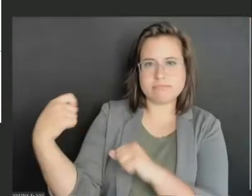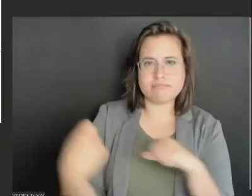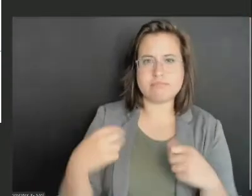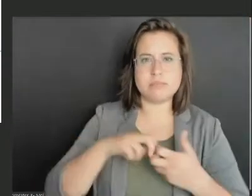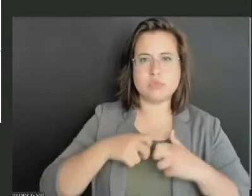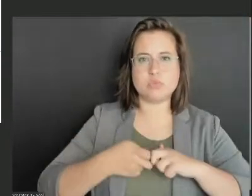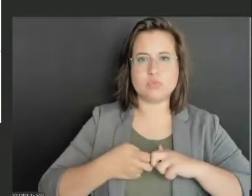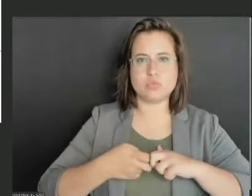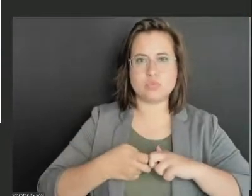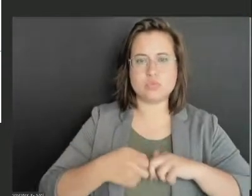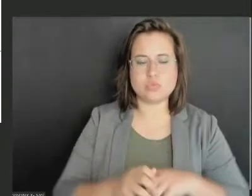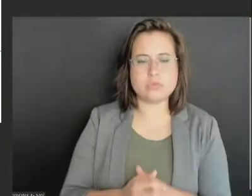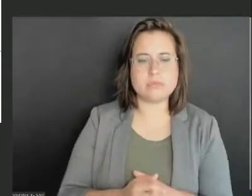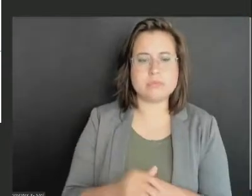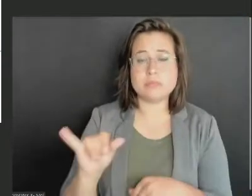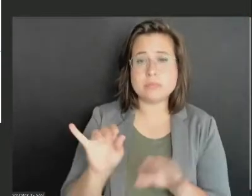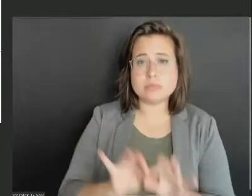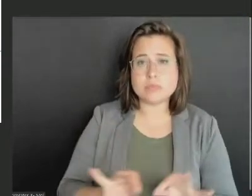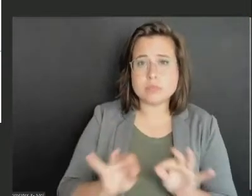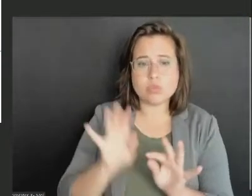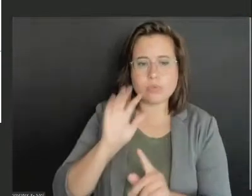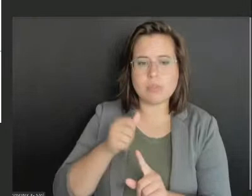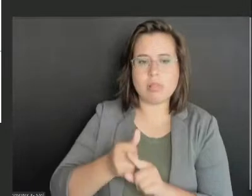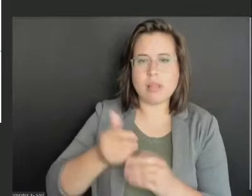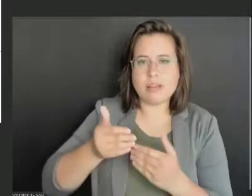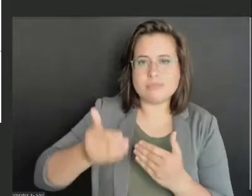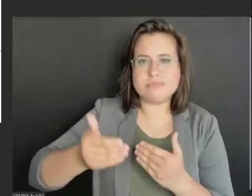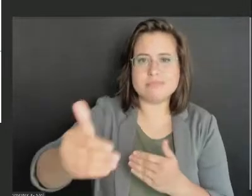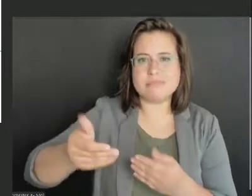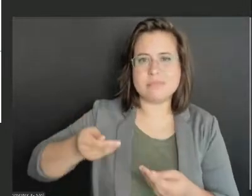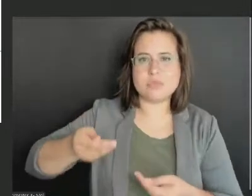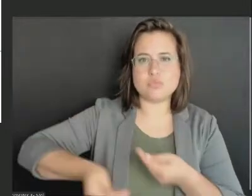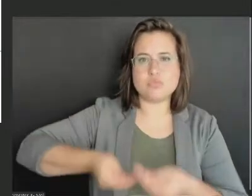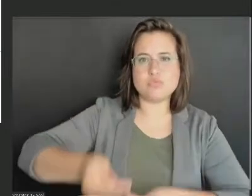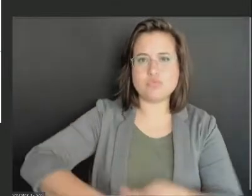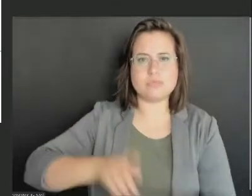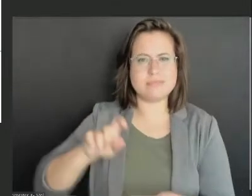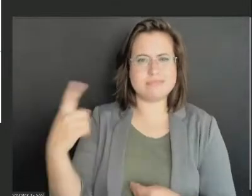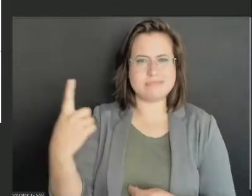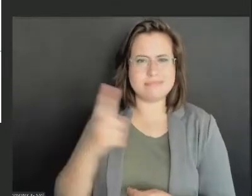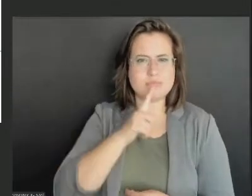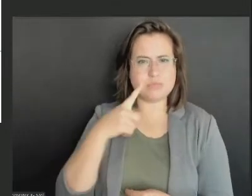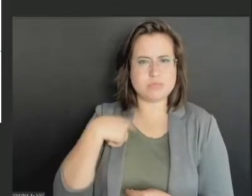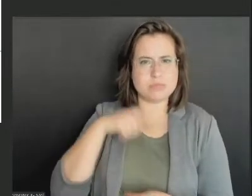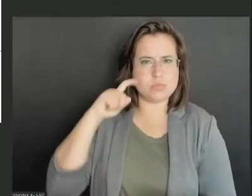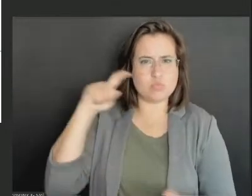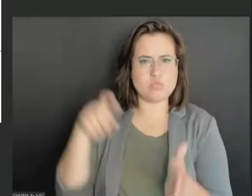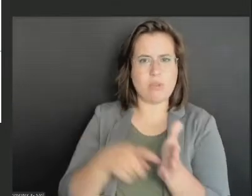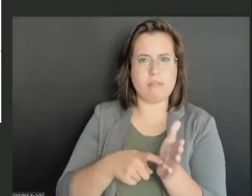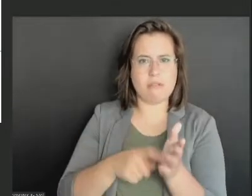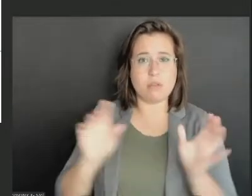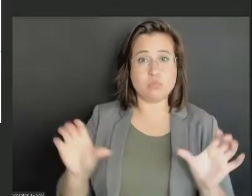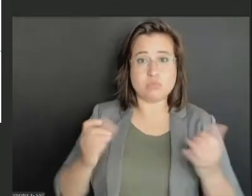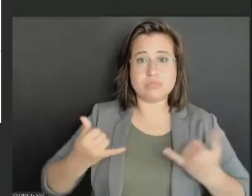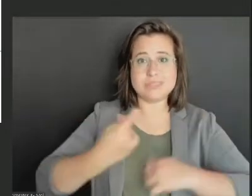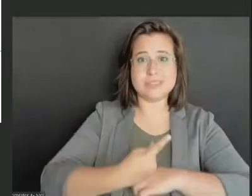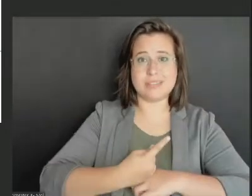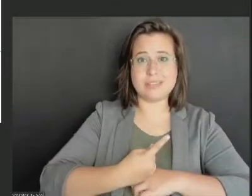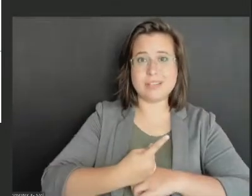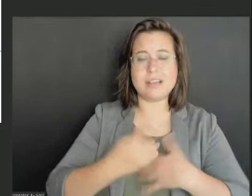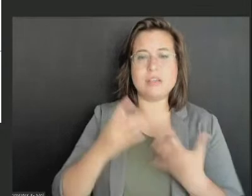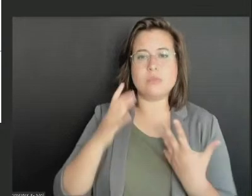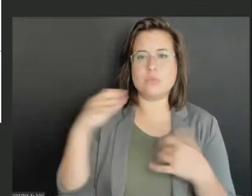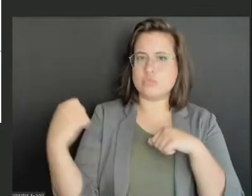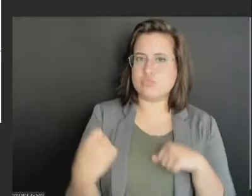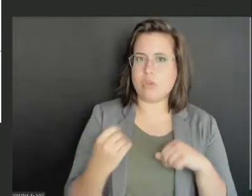importantly, the future generations. And I think that's something that we really need to recognize of what we do today makes it stronger and